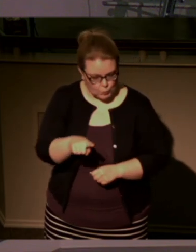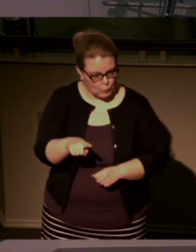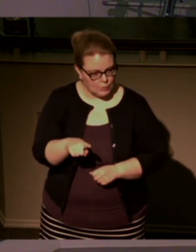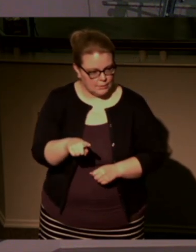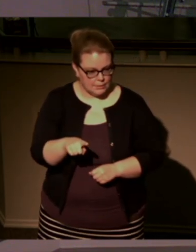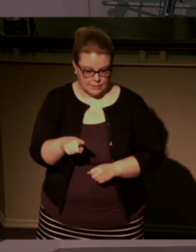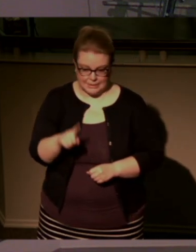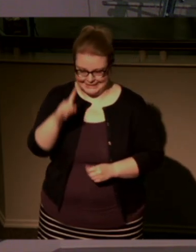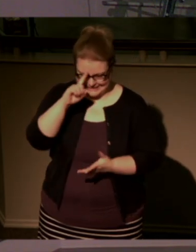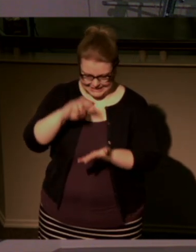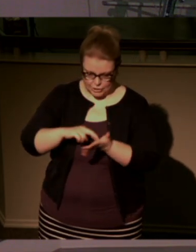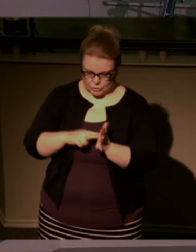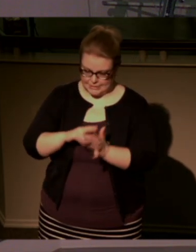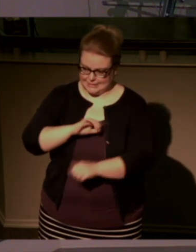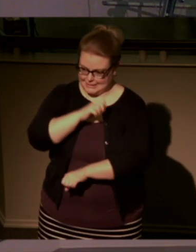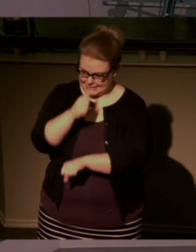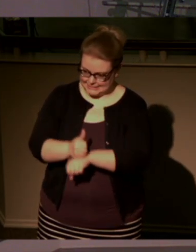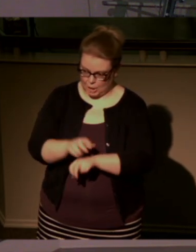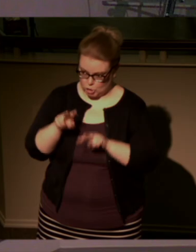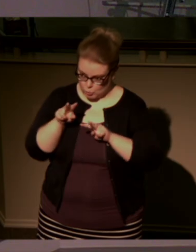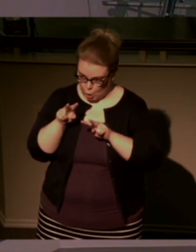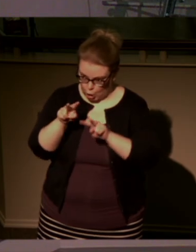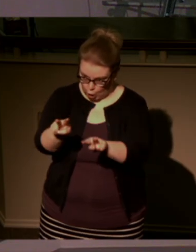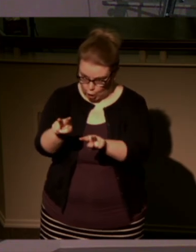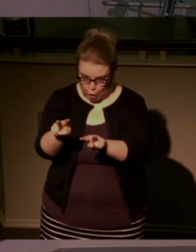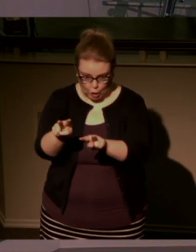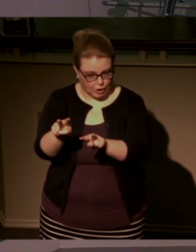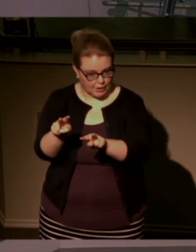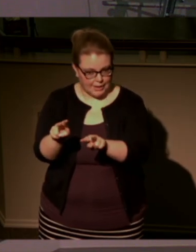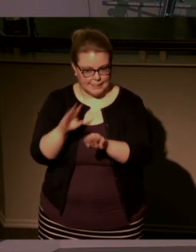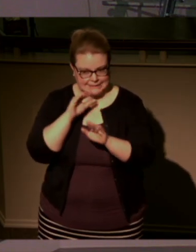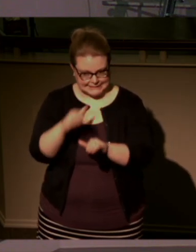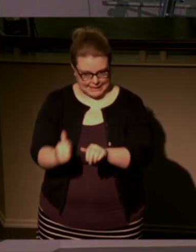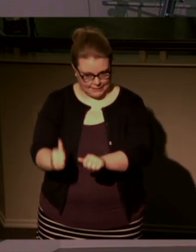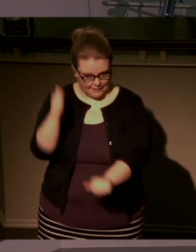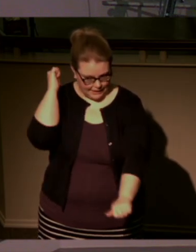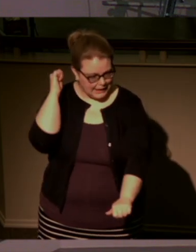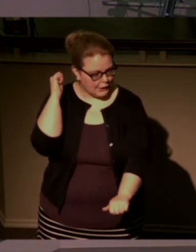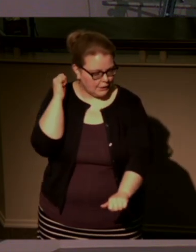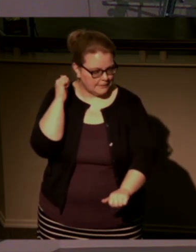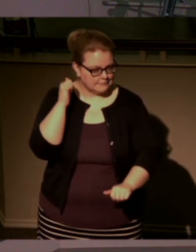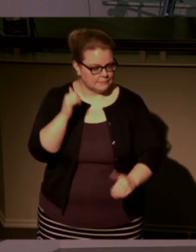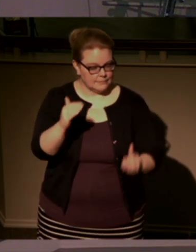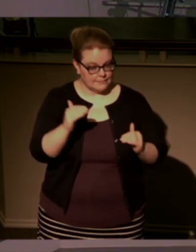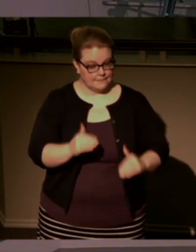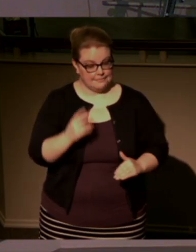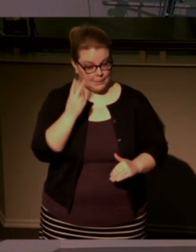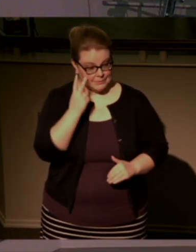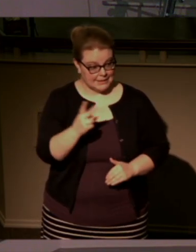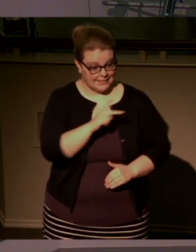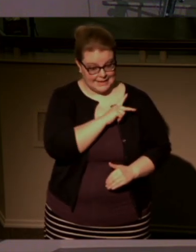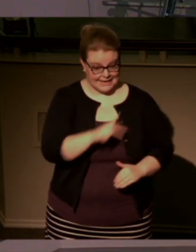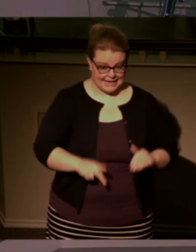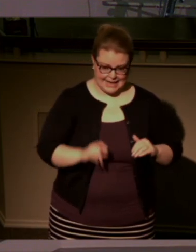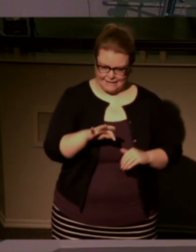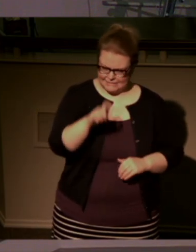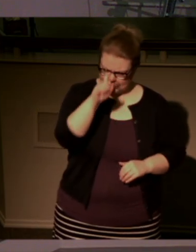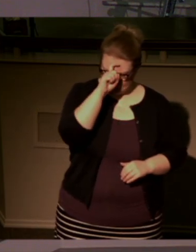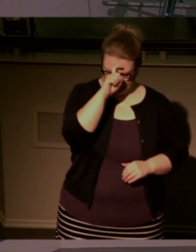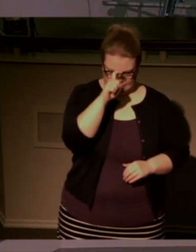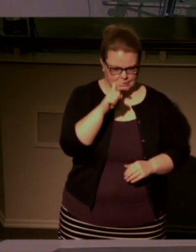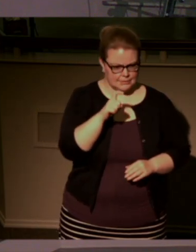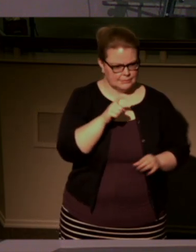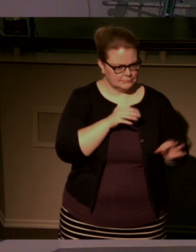front for battle, because that's how it would have worked. And verse 5 in chapter 14 picks up. When the king of Egypt was told that the people